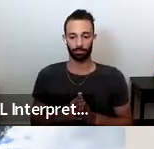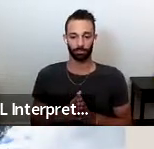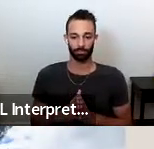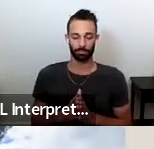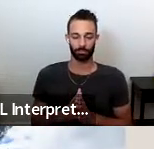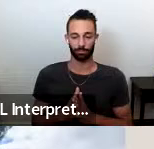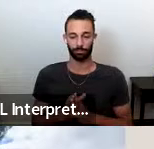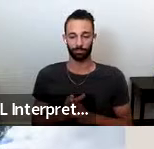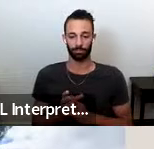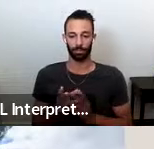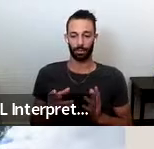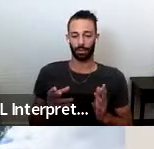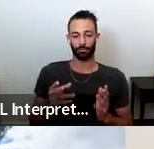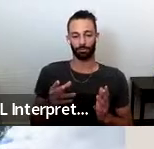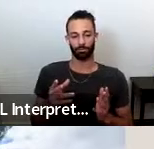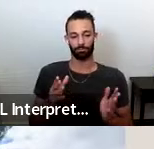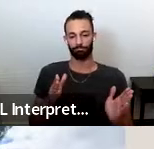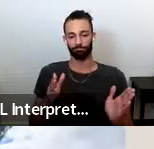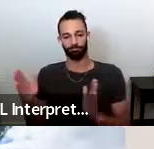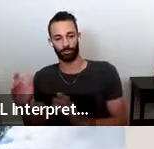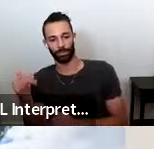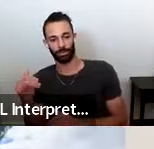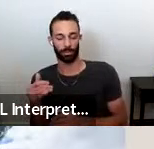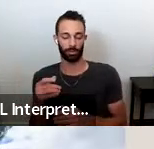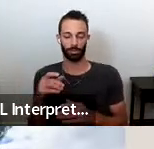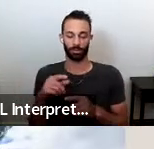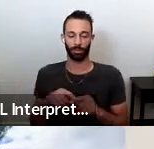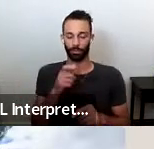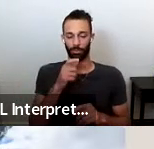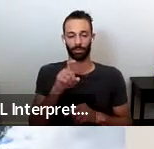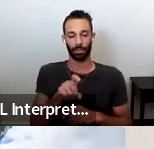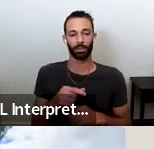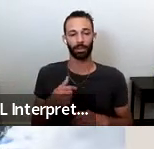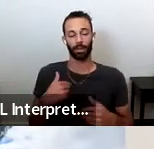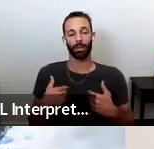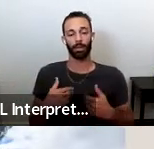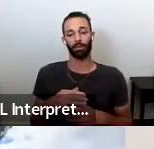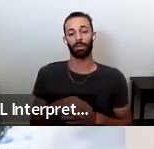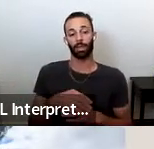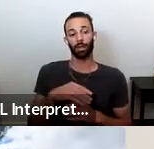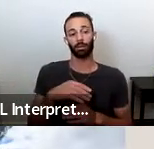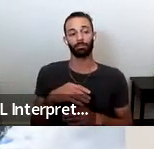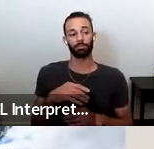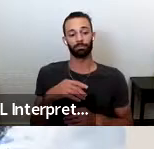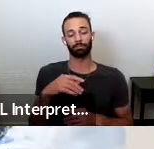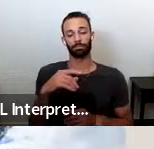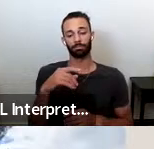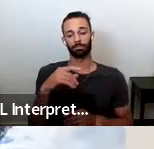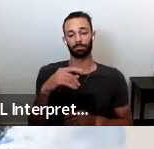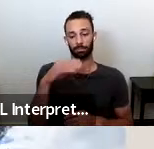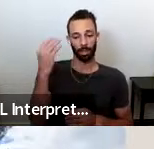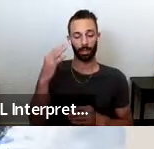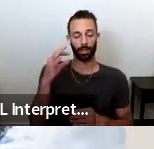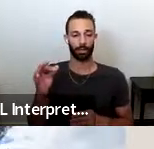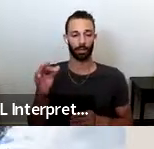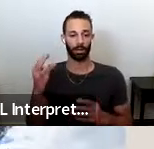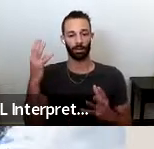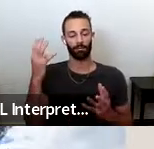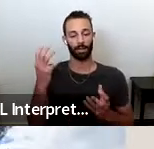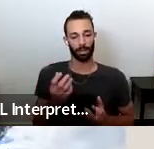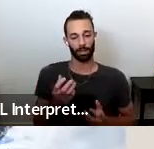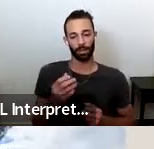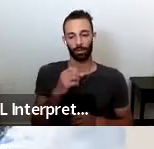ask. I have a Black and fading orange mohawk.